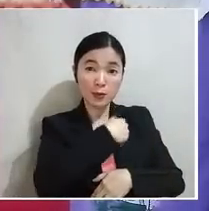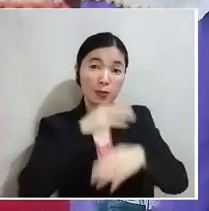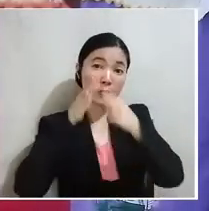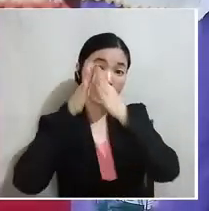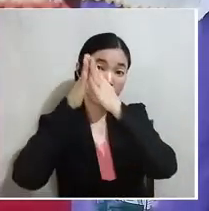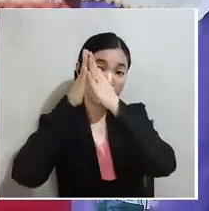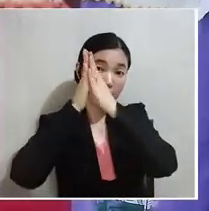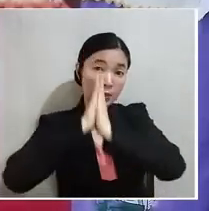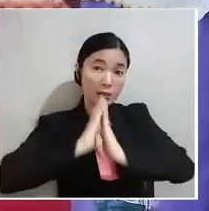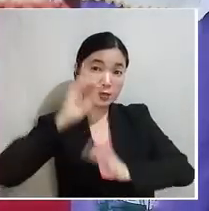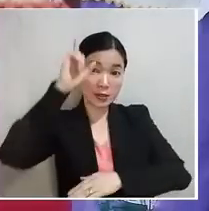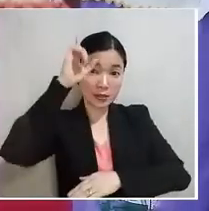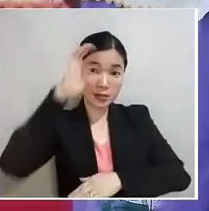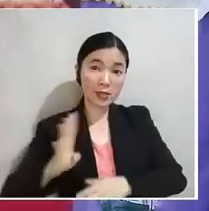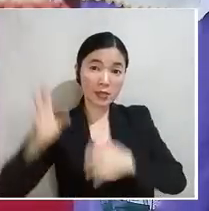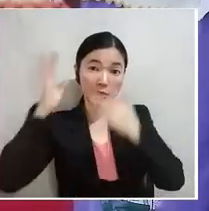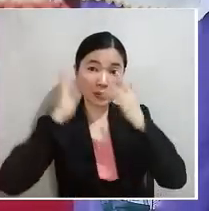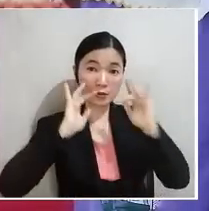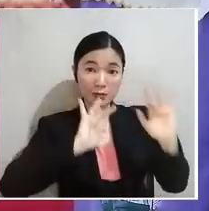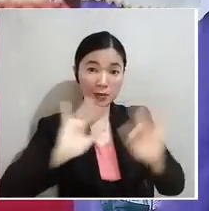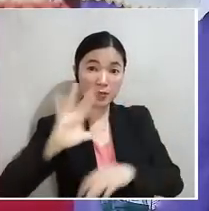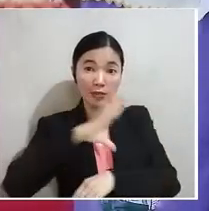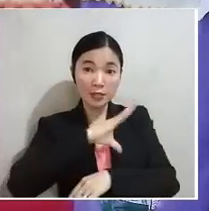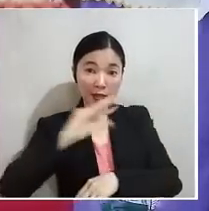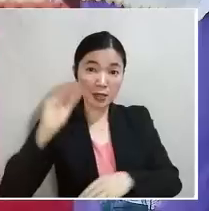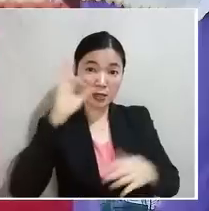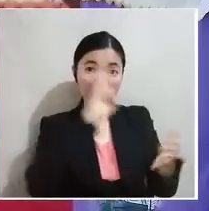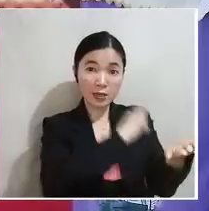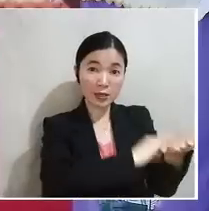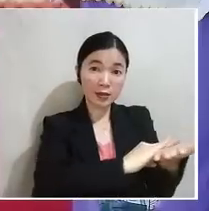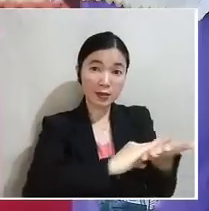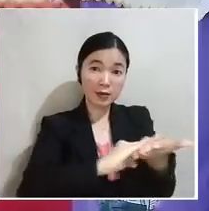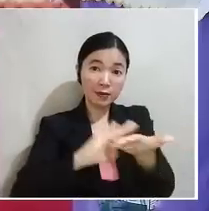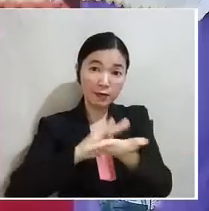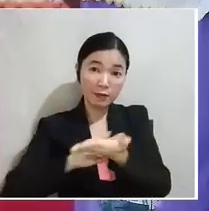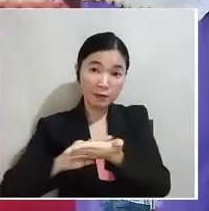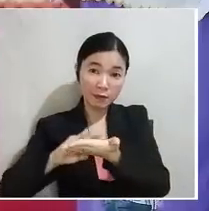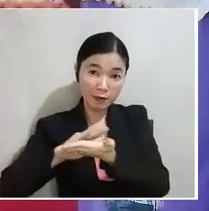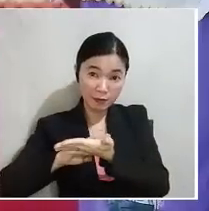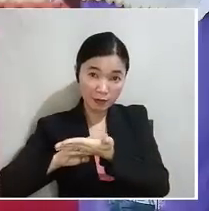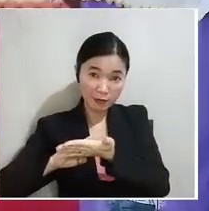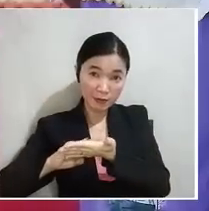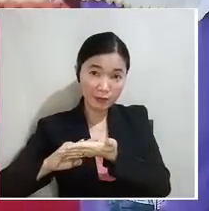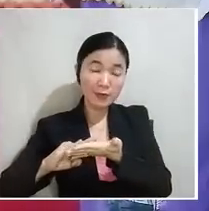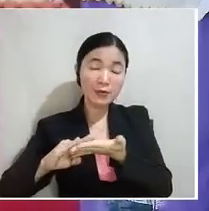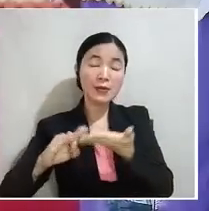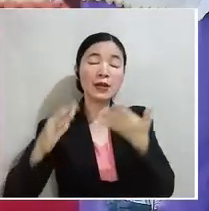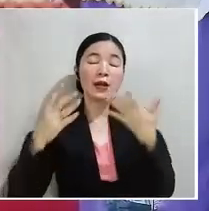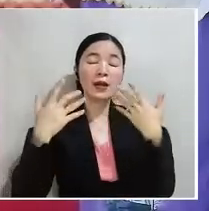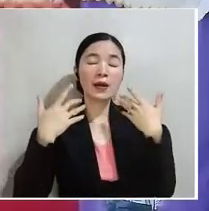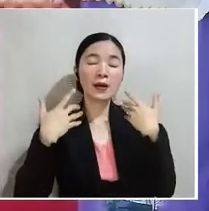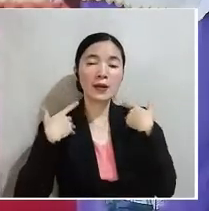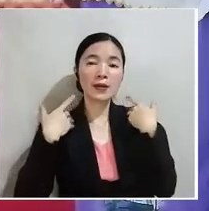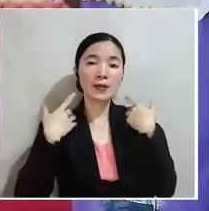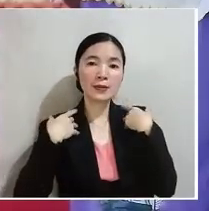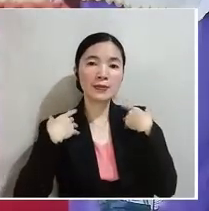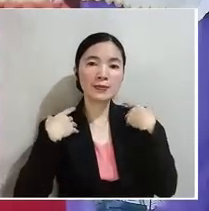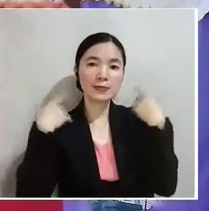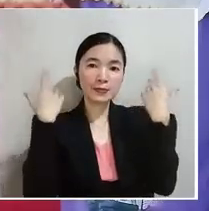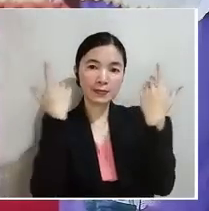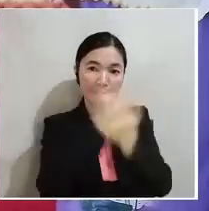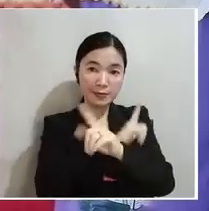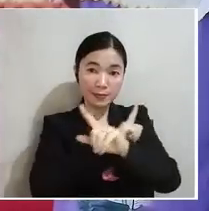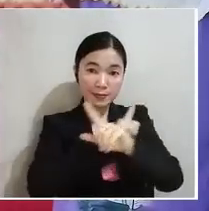mercy and forgiveness. There must be a deliberate free choice, a